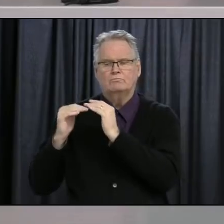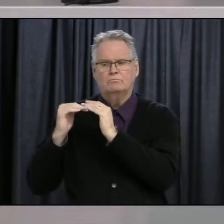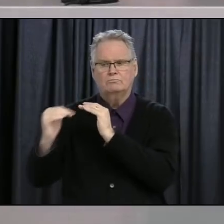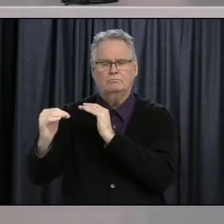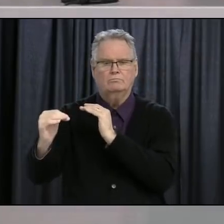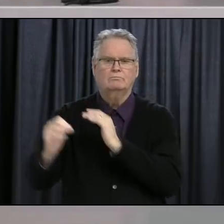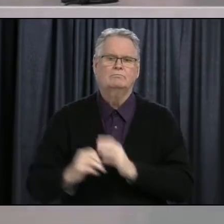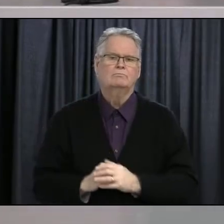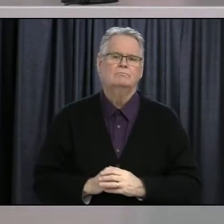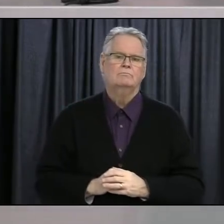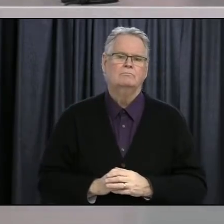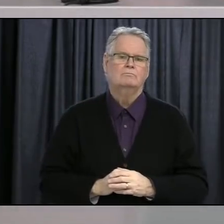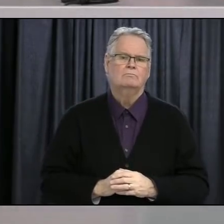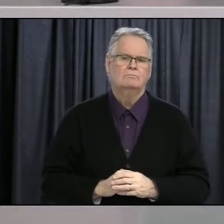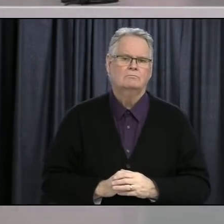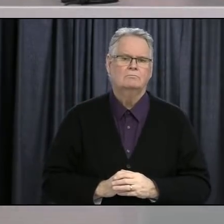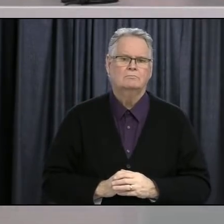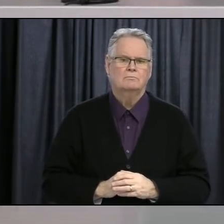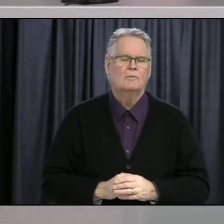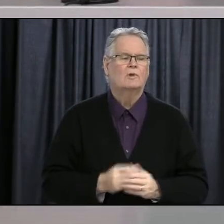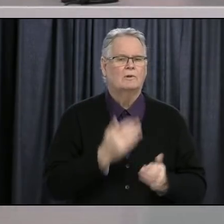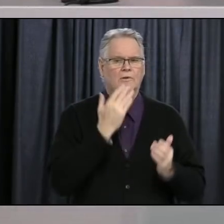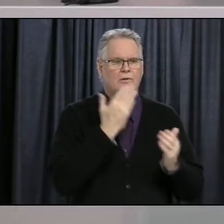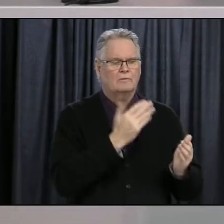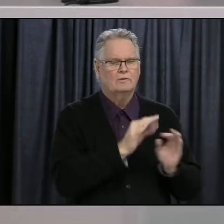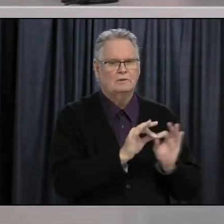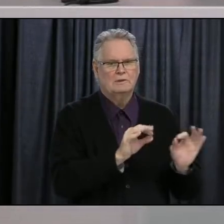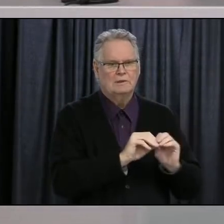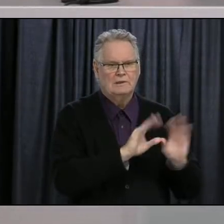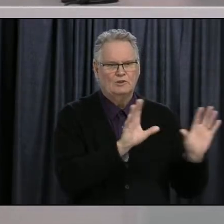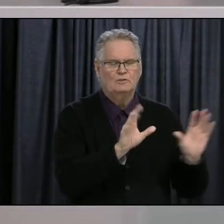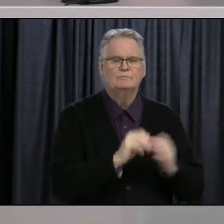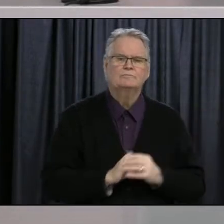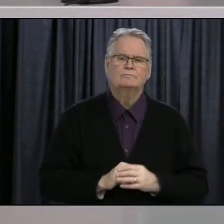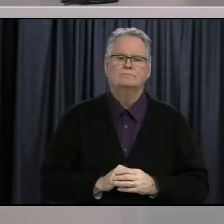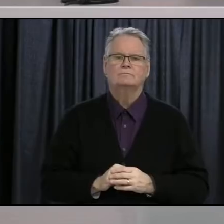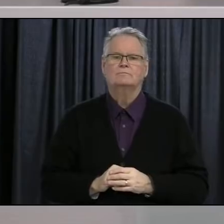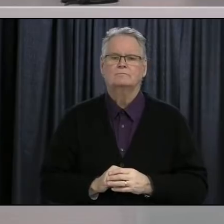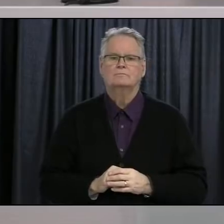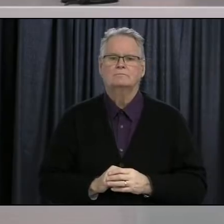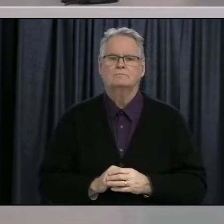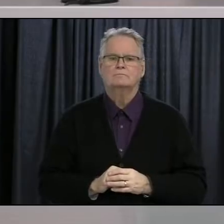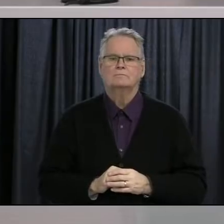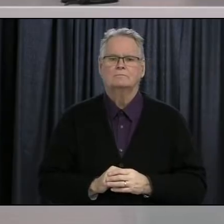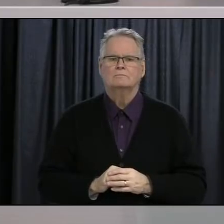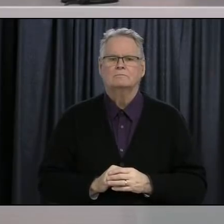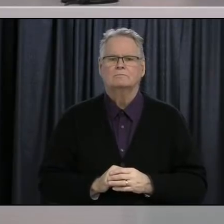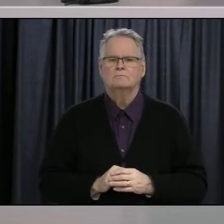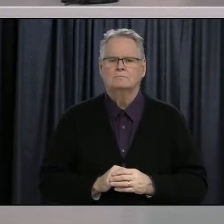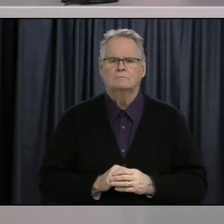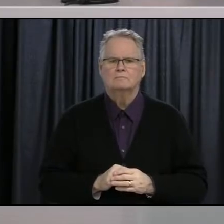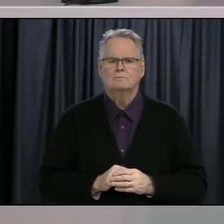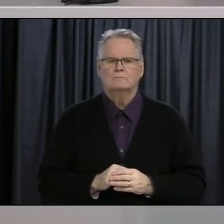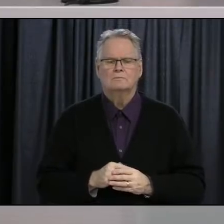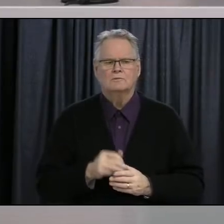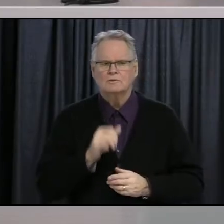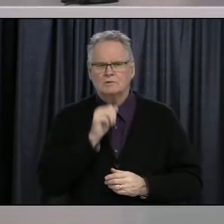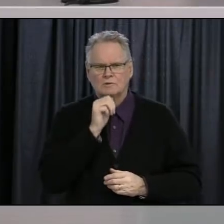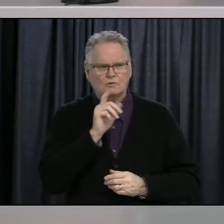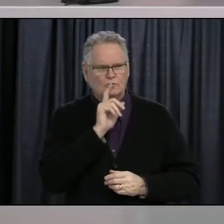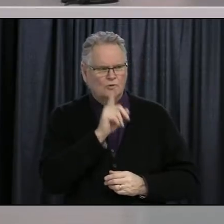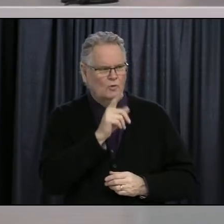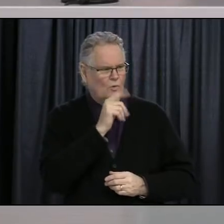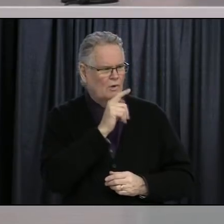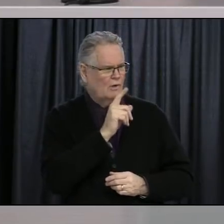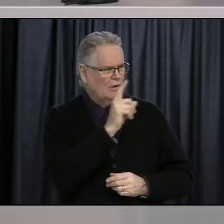Thank you. And for my second question, I'm not sure who to address this one, so I'll just ask the question, and whoever feels it's appropriate for them to answer,